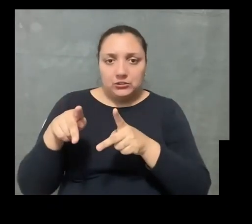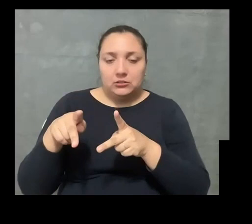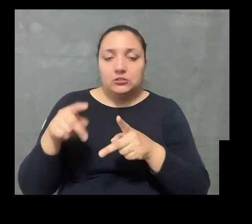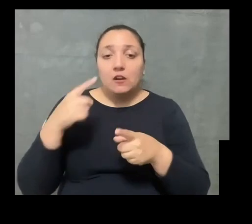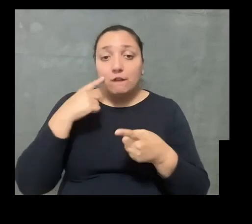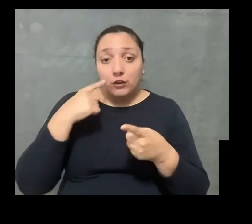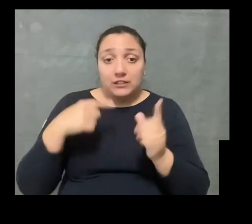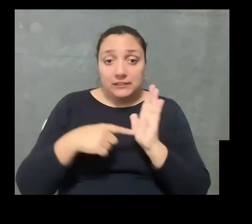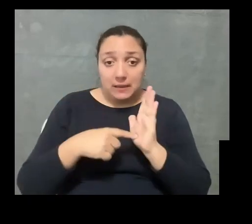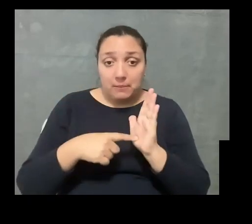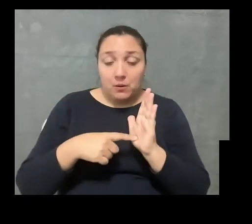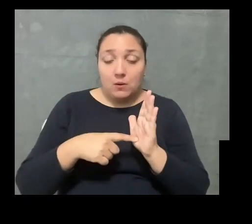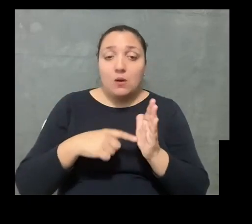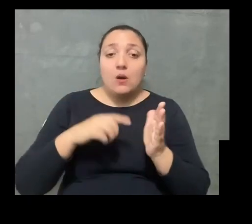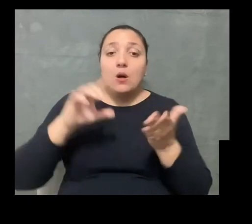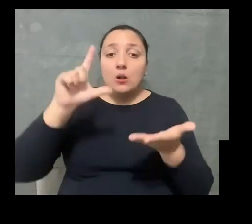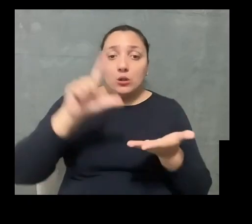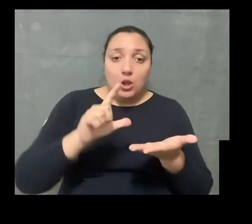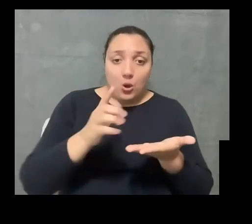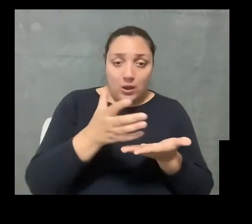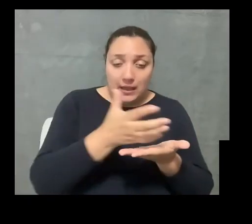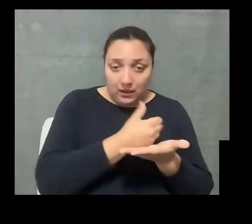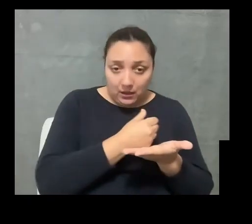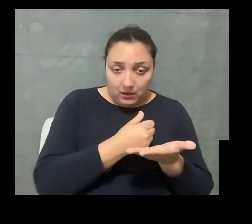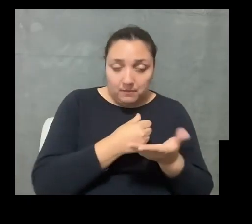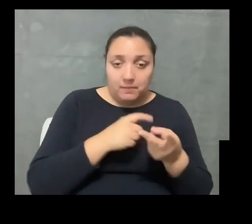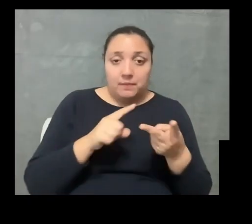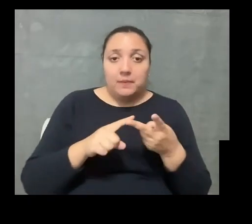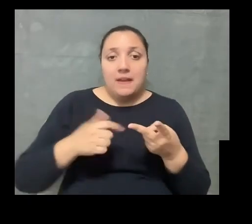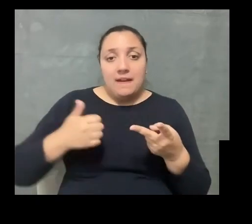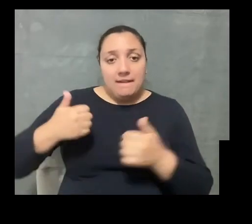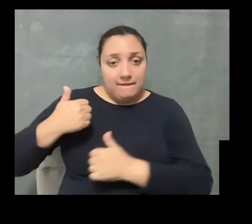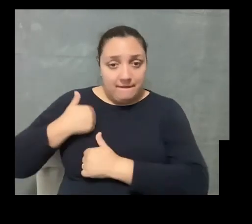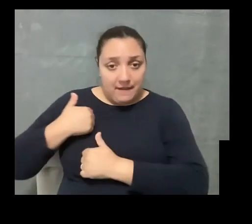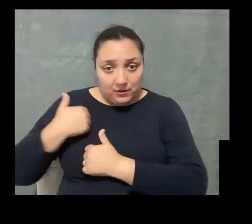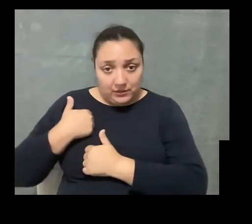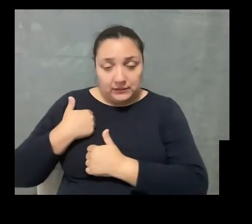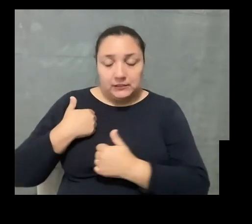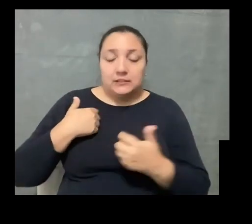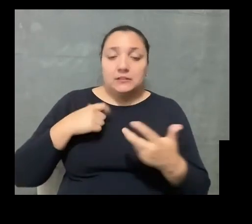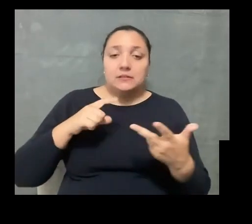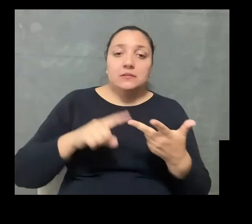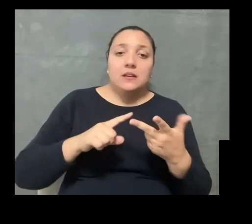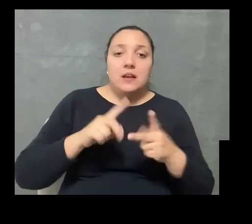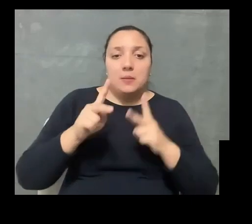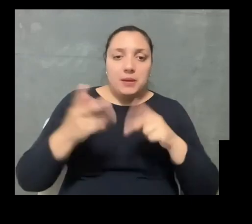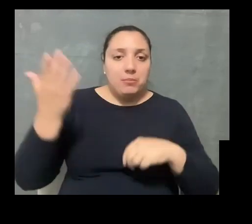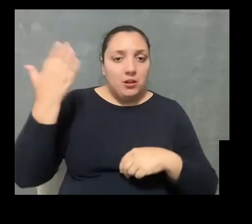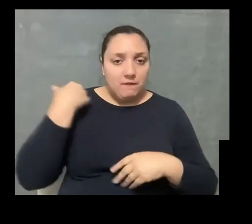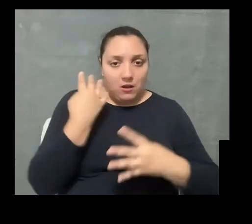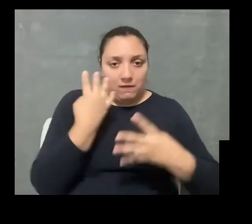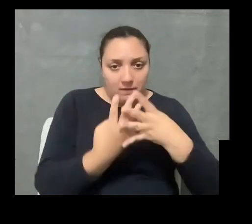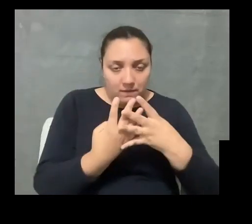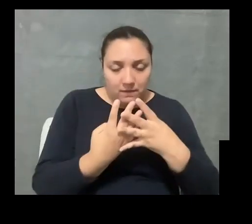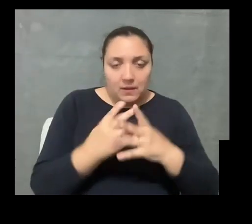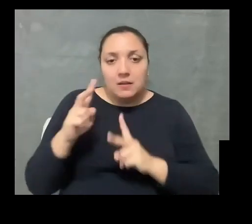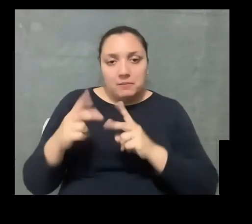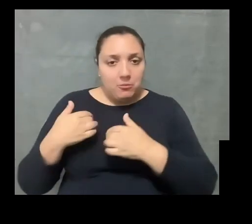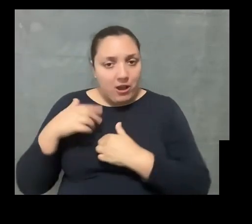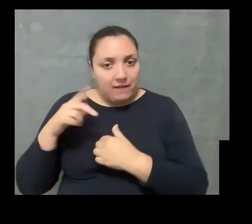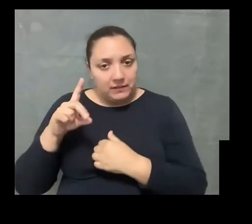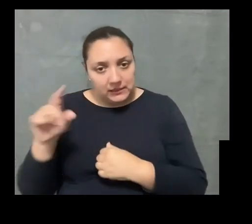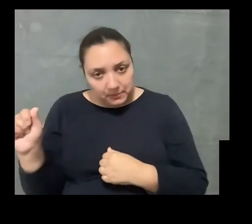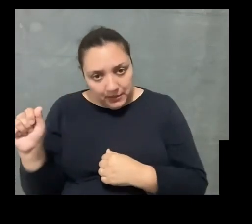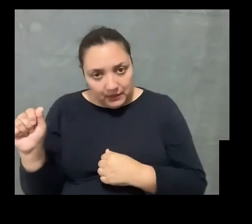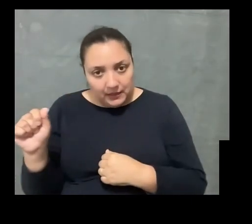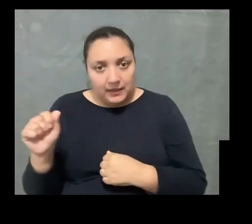low-income households, veterans, aging individuals, incarcerated individuals, people with disabilities, people with language barriers, racial and